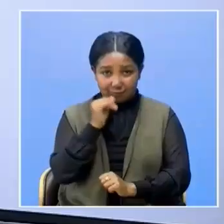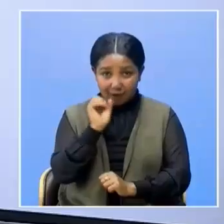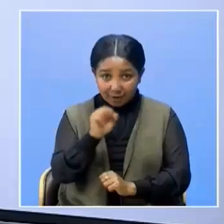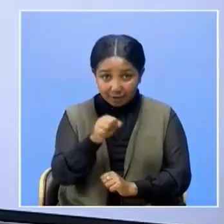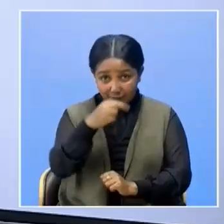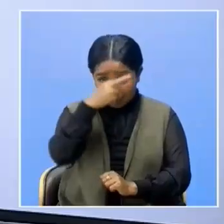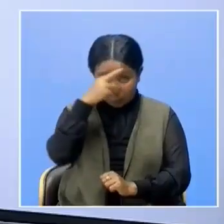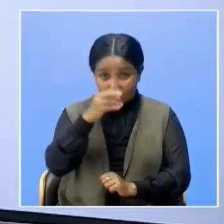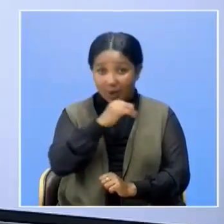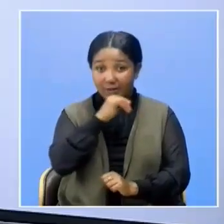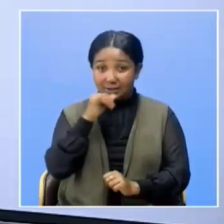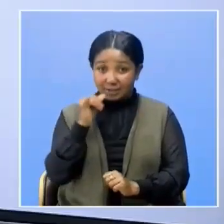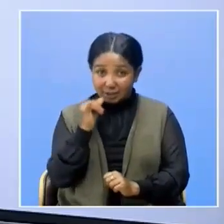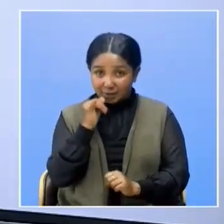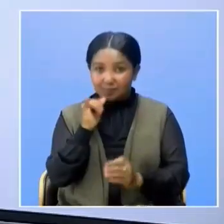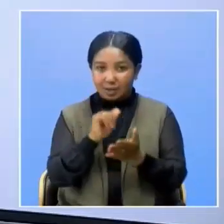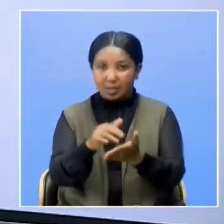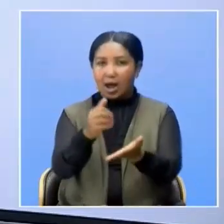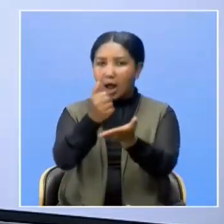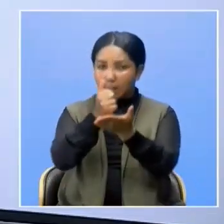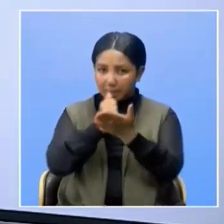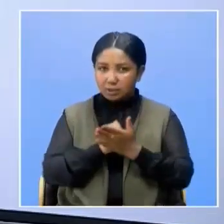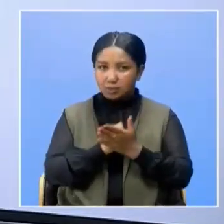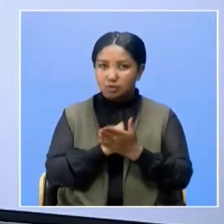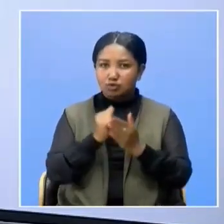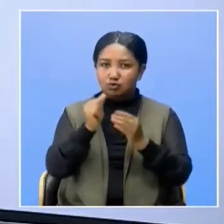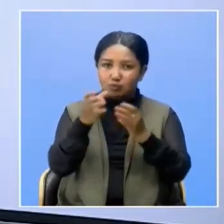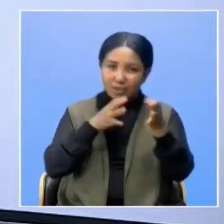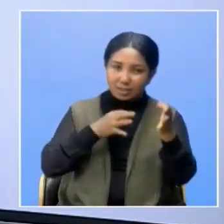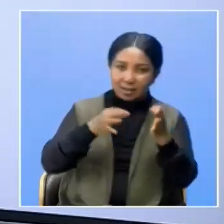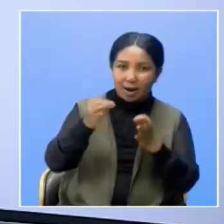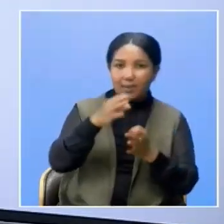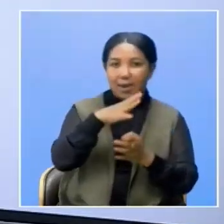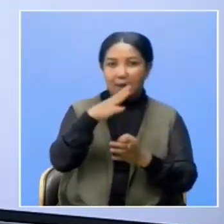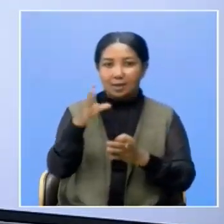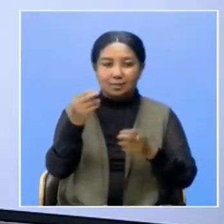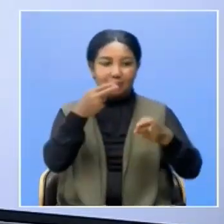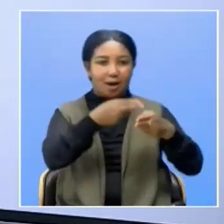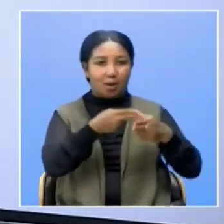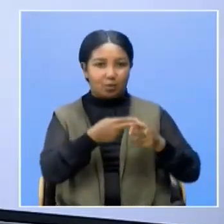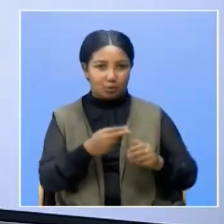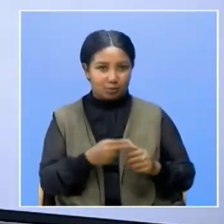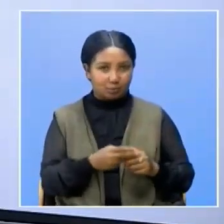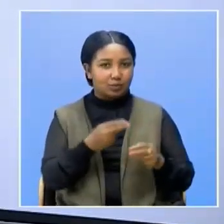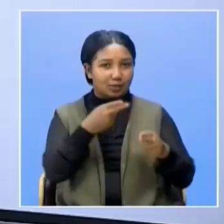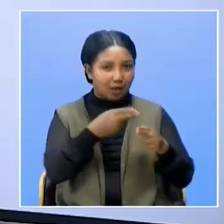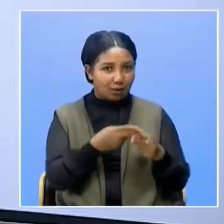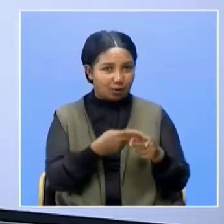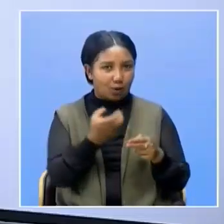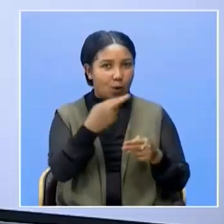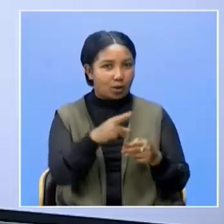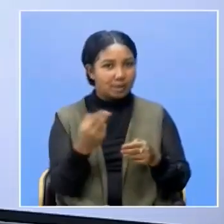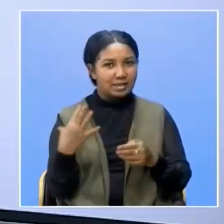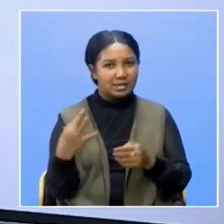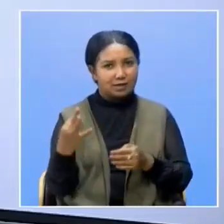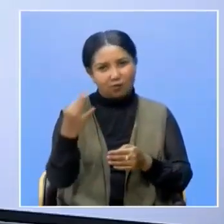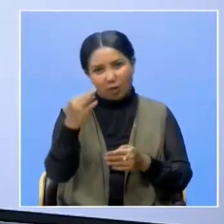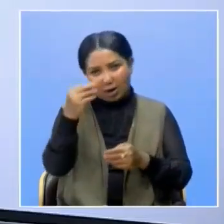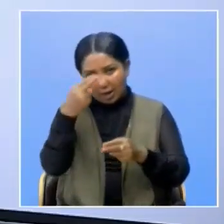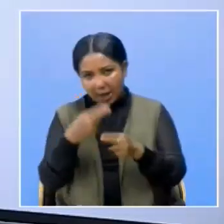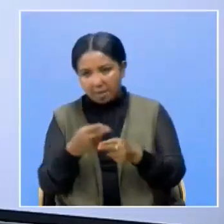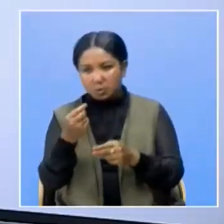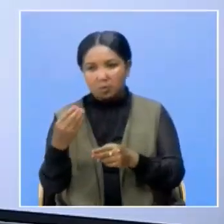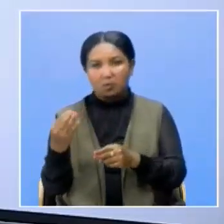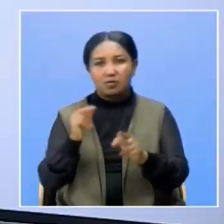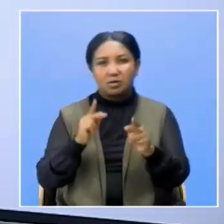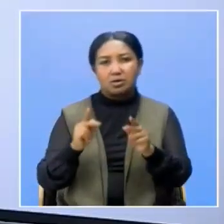because it's adjectives that can help us what? Describe a noun. Very good, a noun or individual names or names